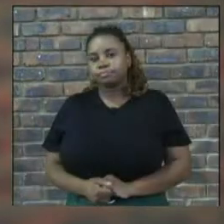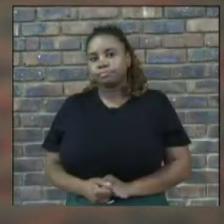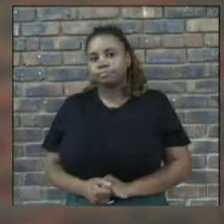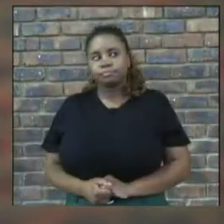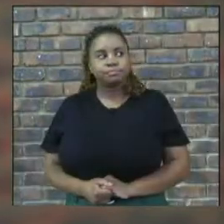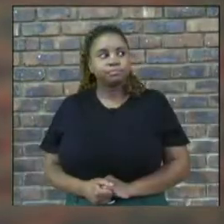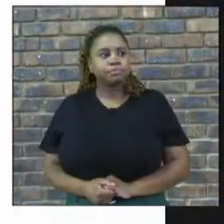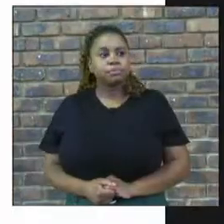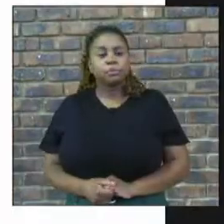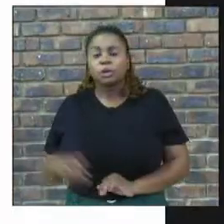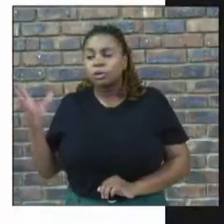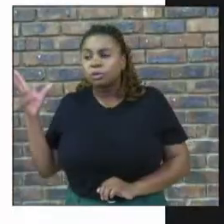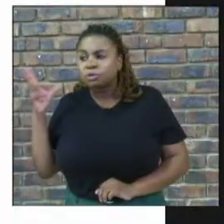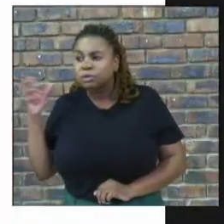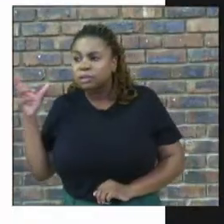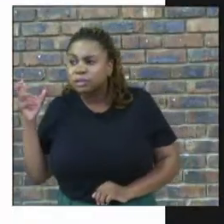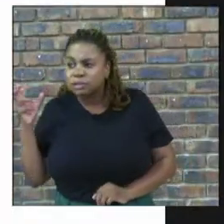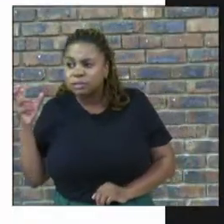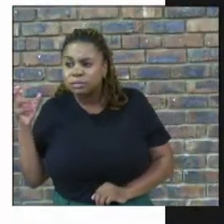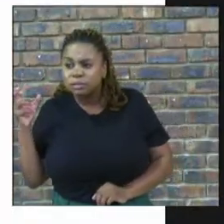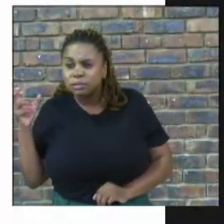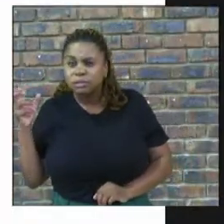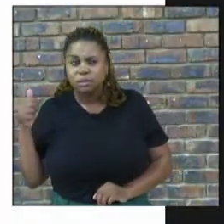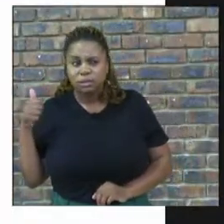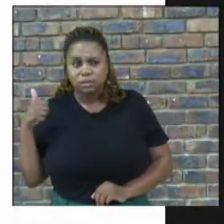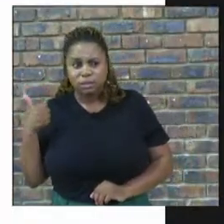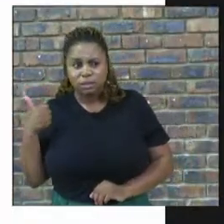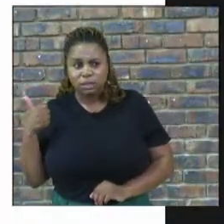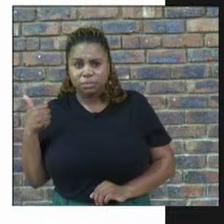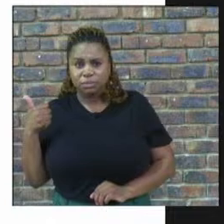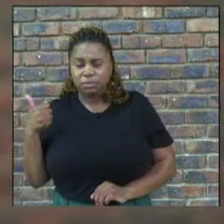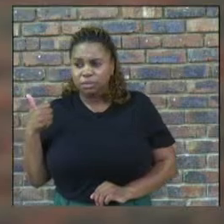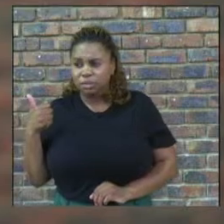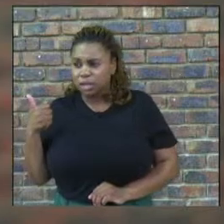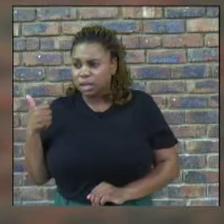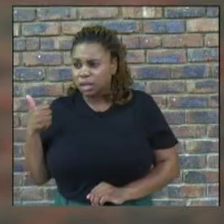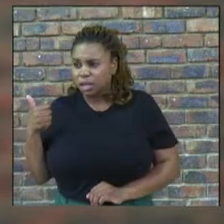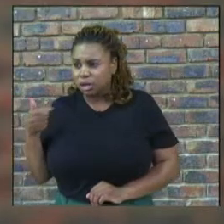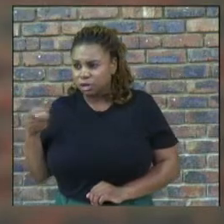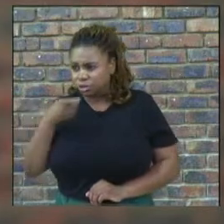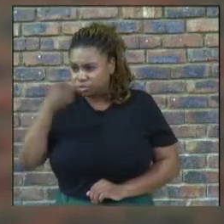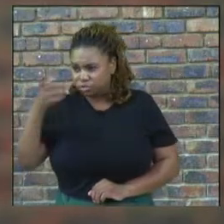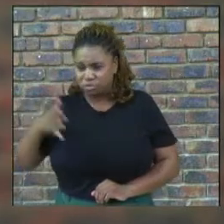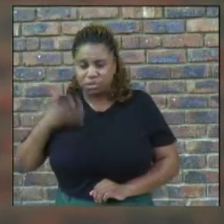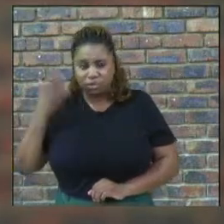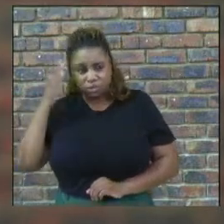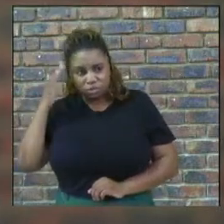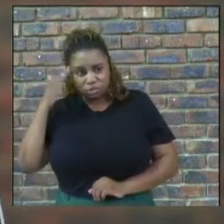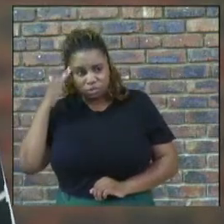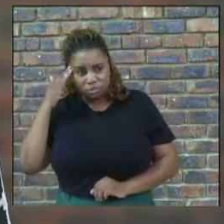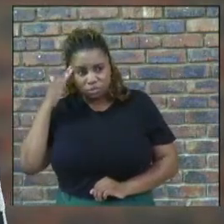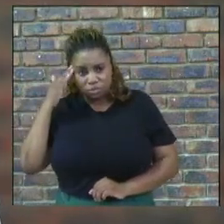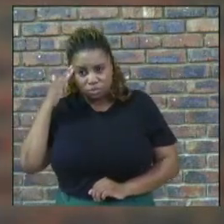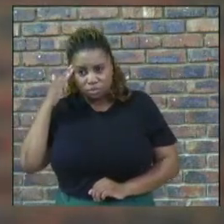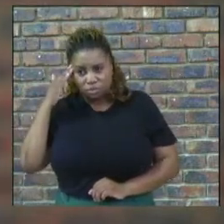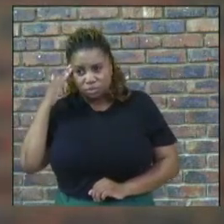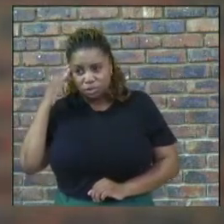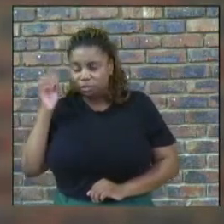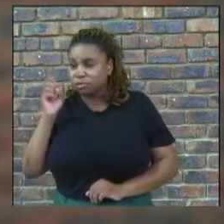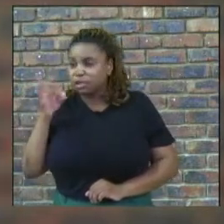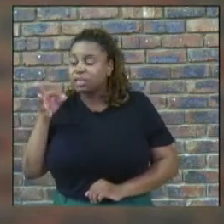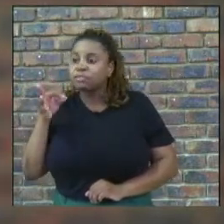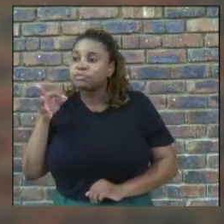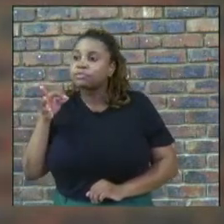Rudely again, repeat. Again, na chairman ya meeting. So I don't know who go chairman. Or